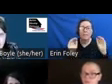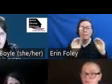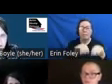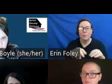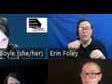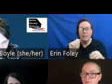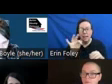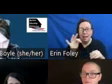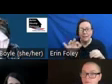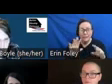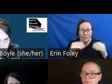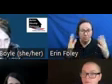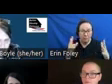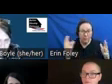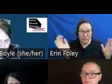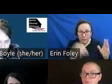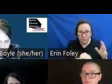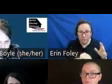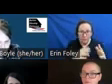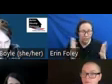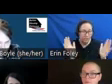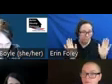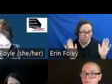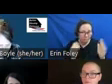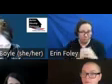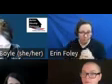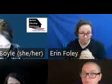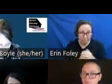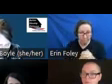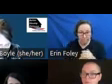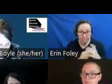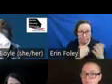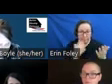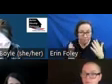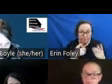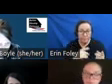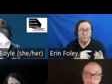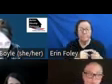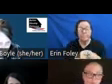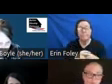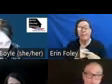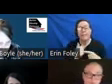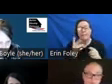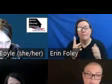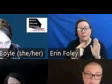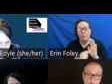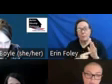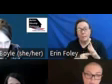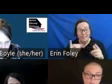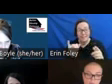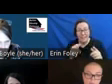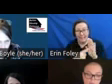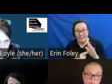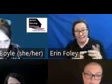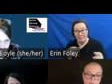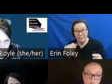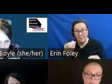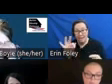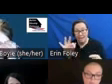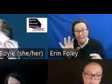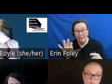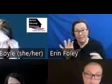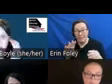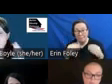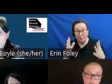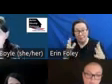his friends. Couple of notes here. In this example, the AFC provider is